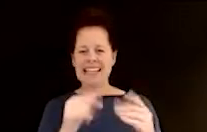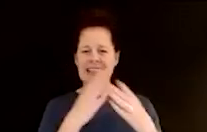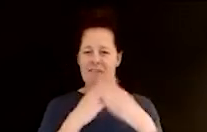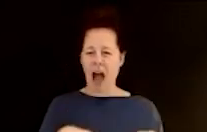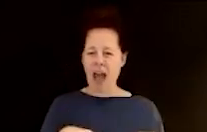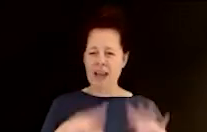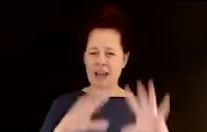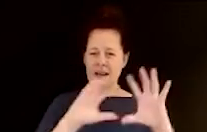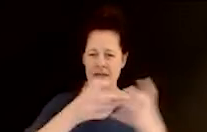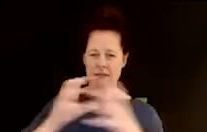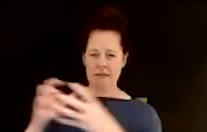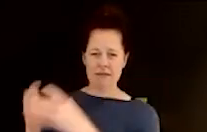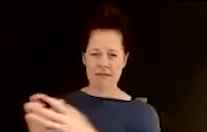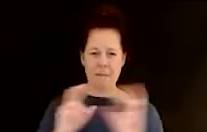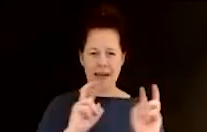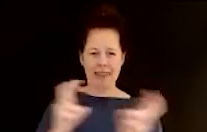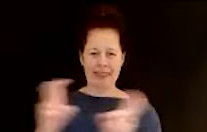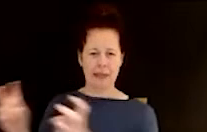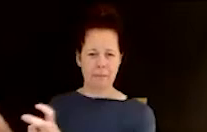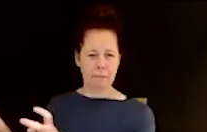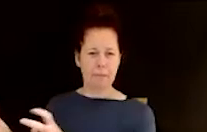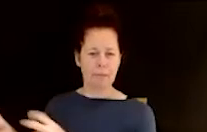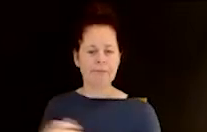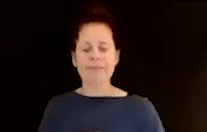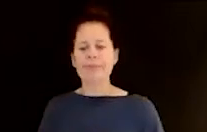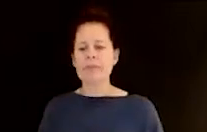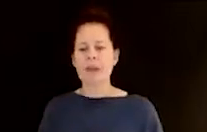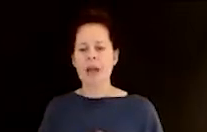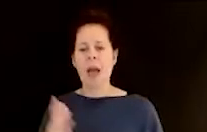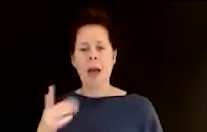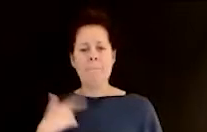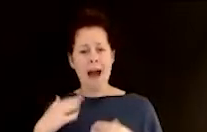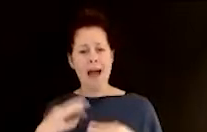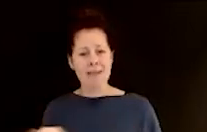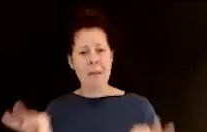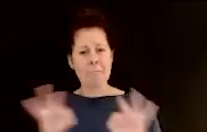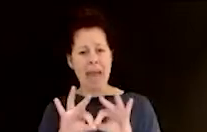different theme each year. So my main takeaways were